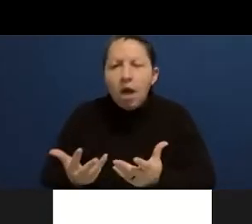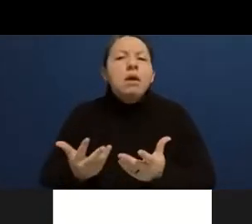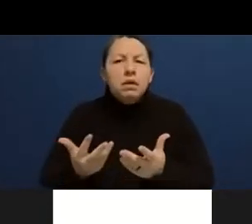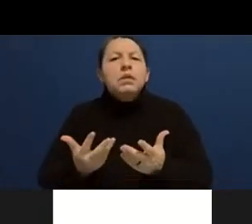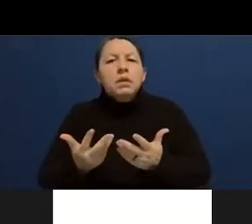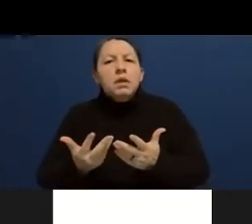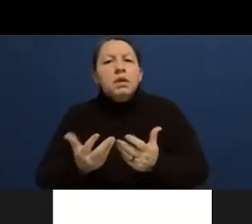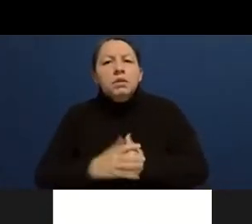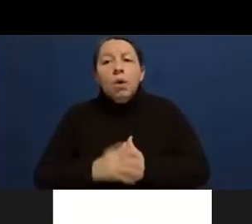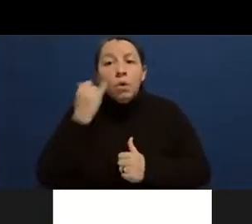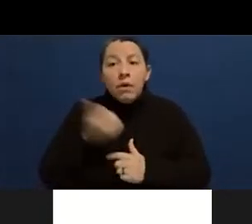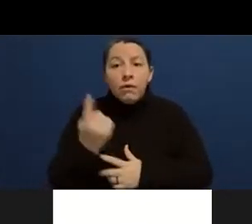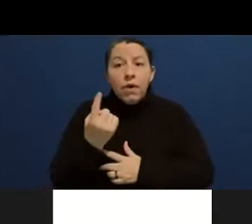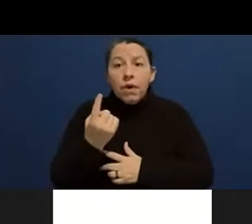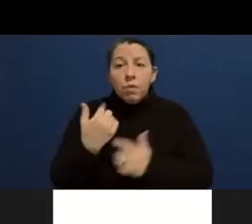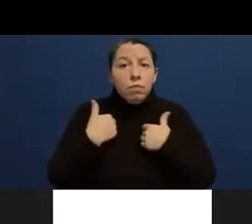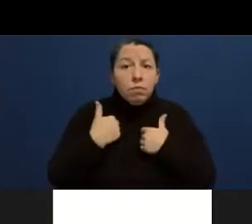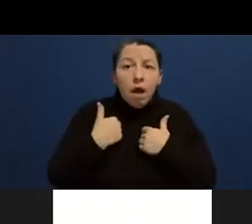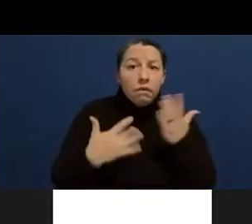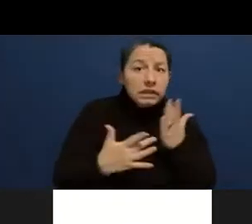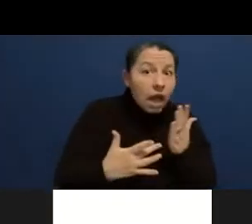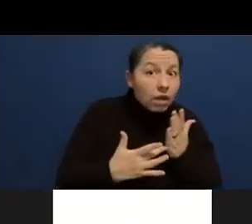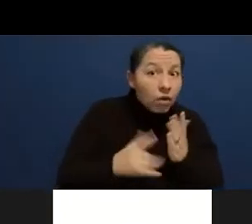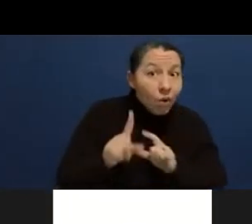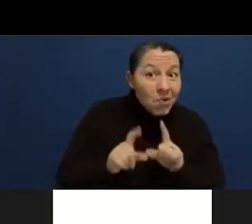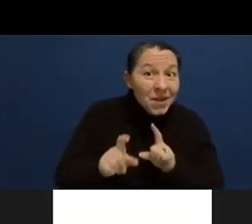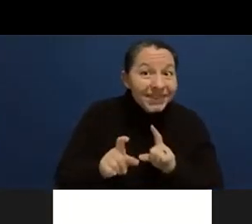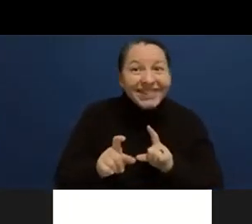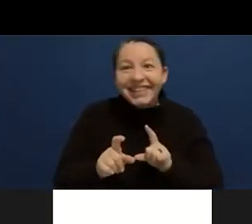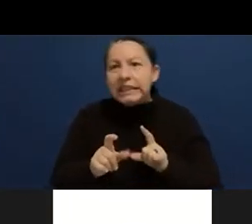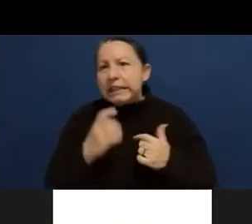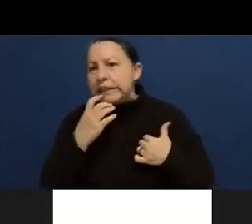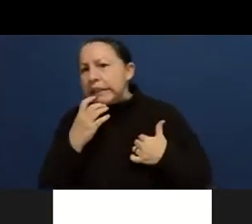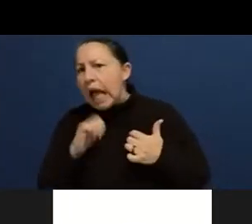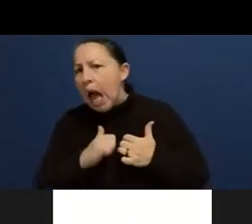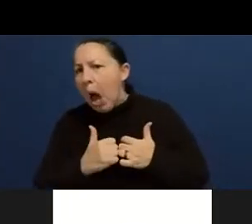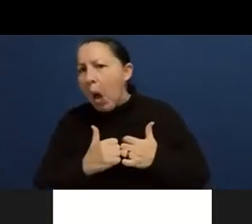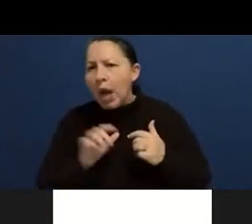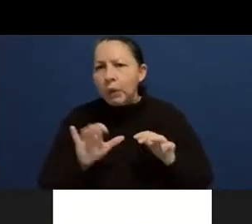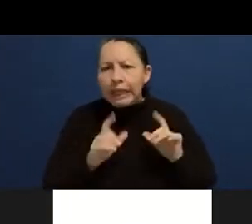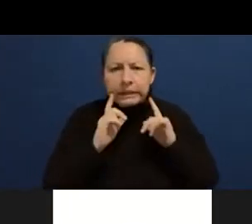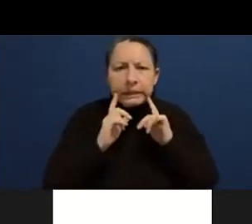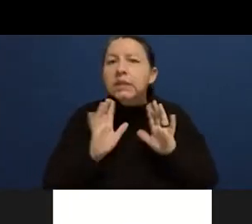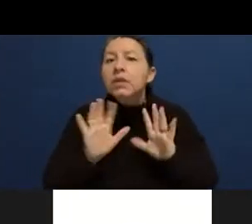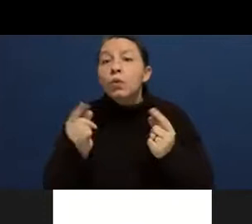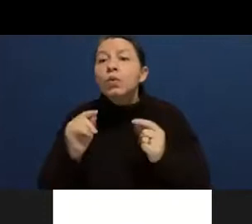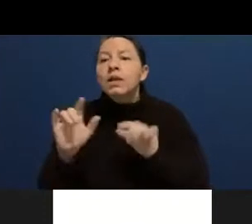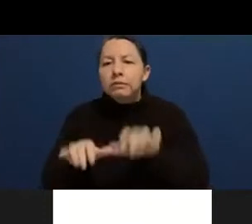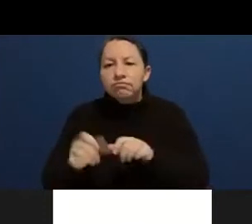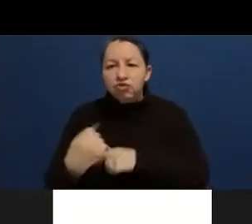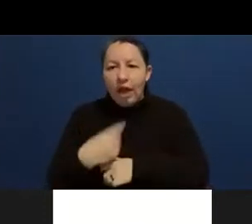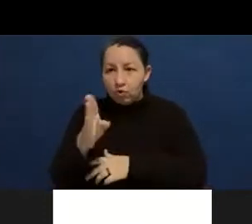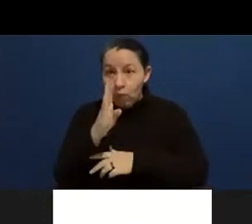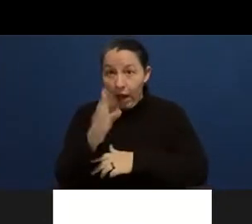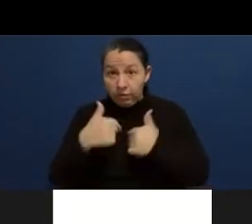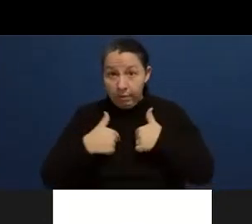And so if anybody also has any kind of tech questions, please chat that in, particularly to me or to my coworker Angelica, who